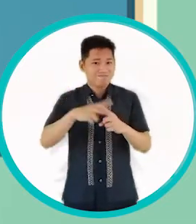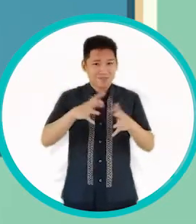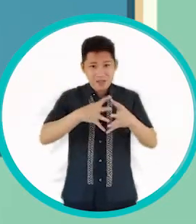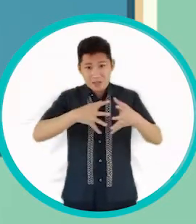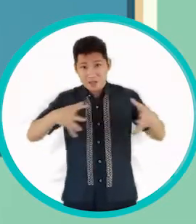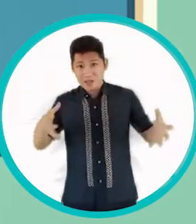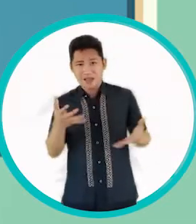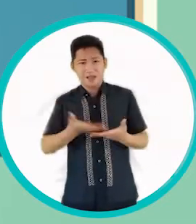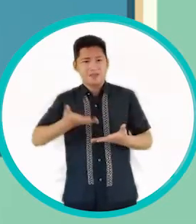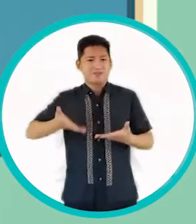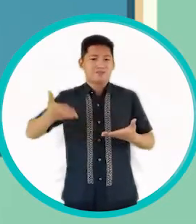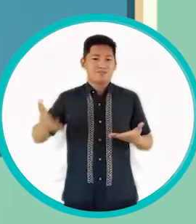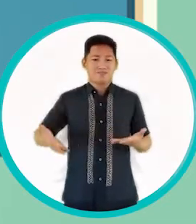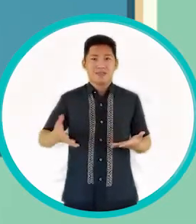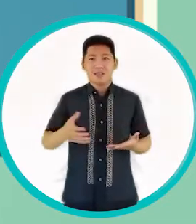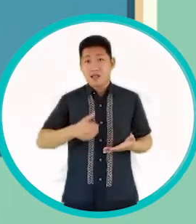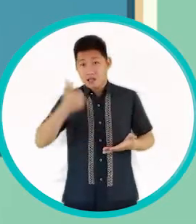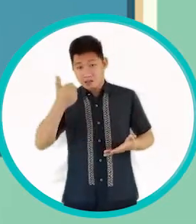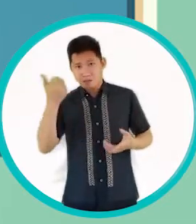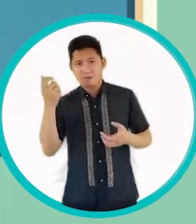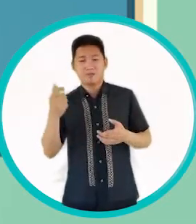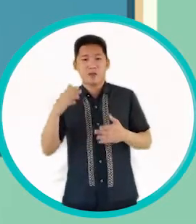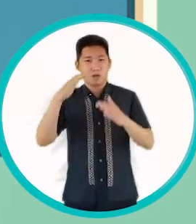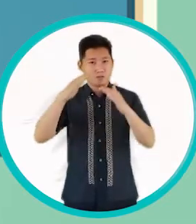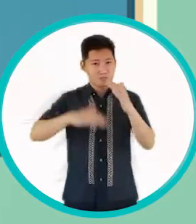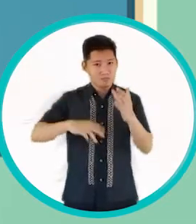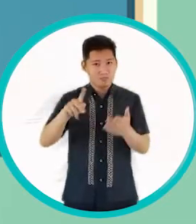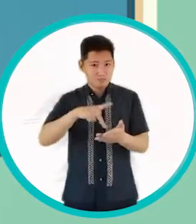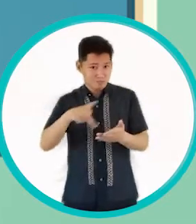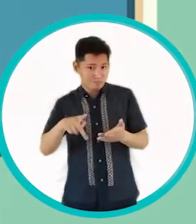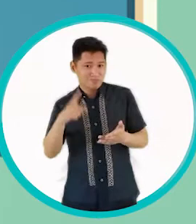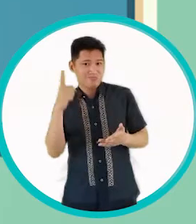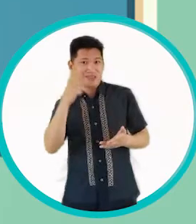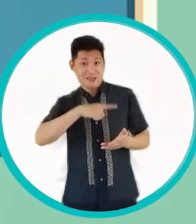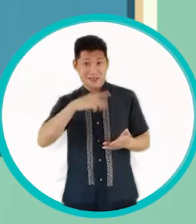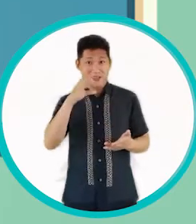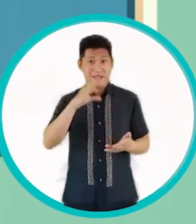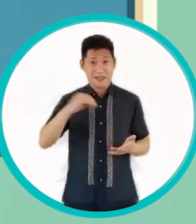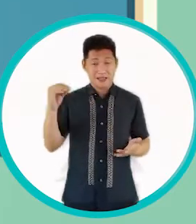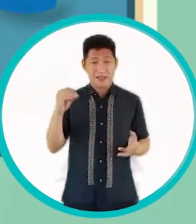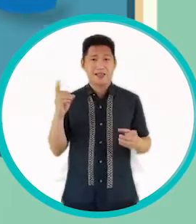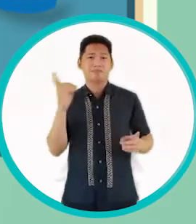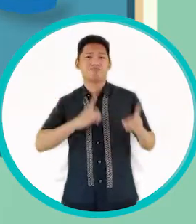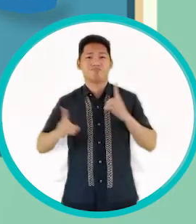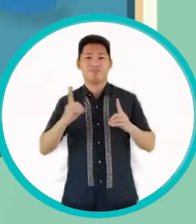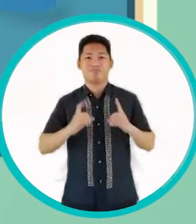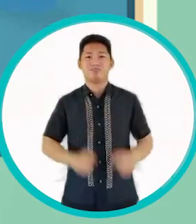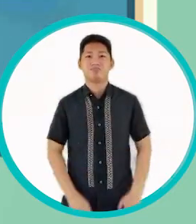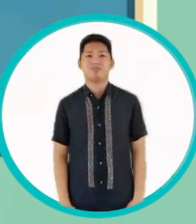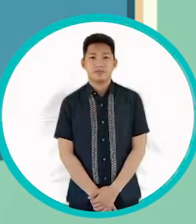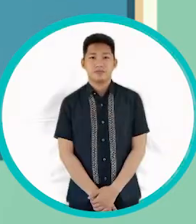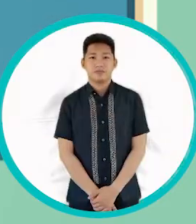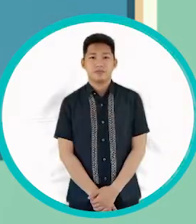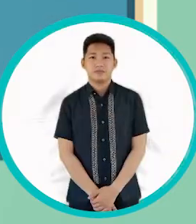of materials other than poetry, fiction, and drama.